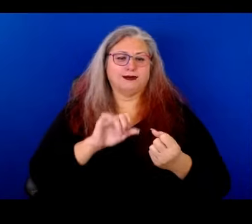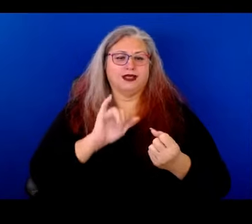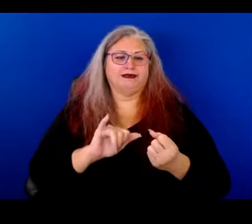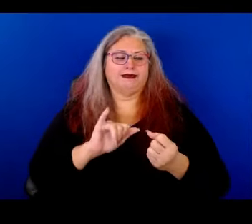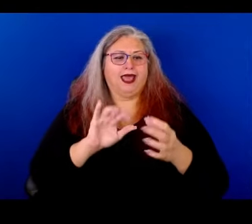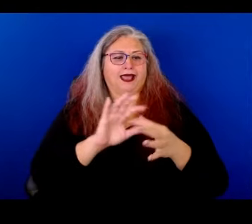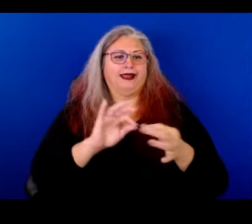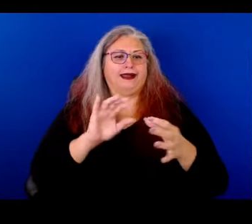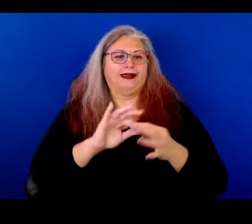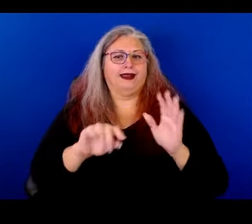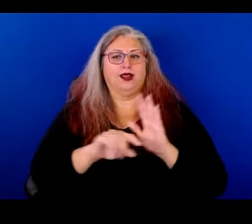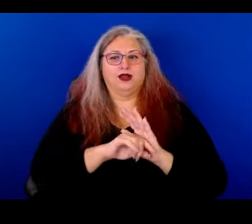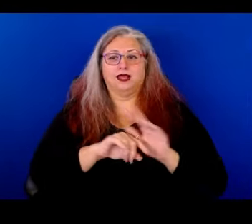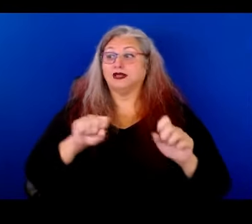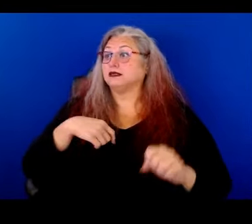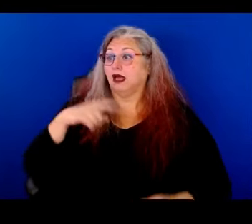narrative,